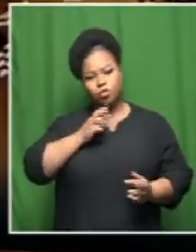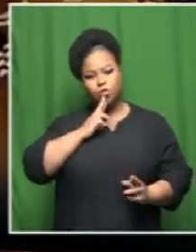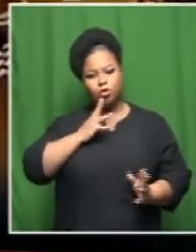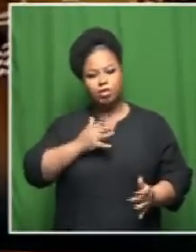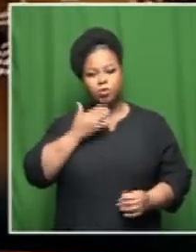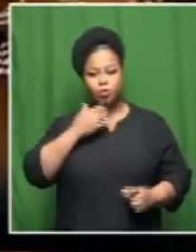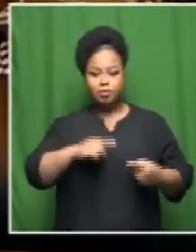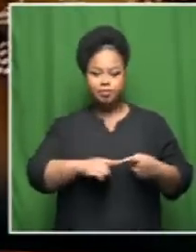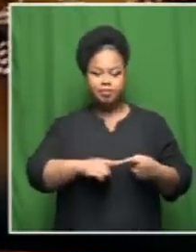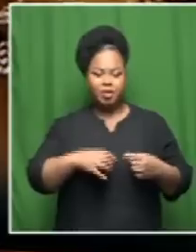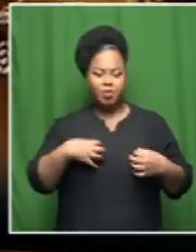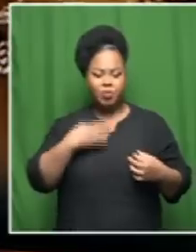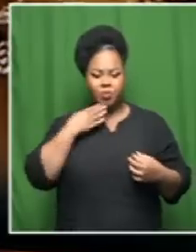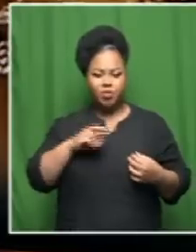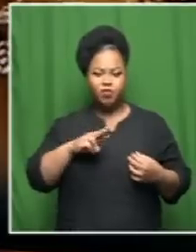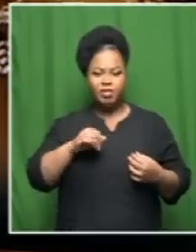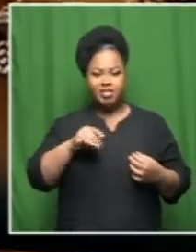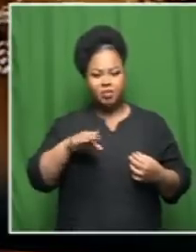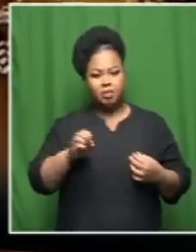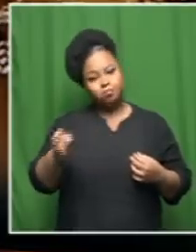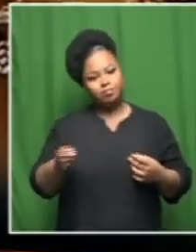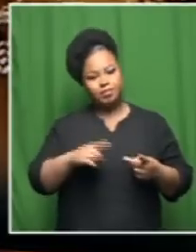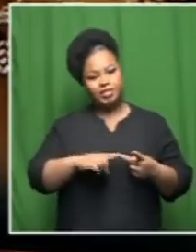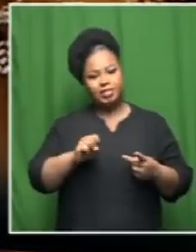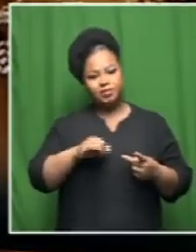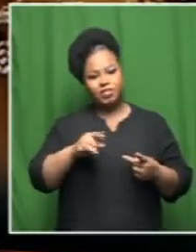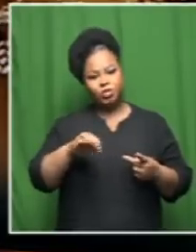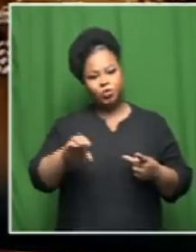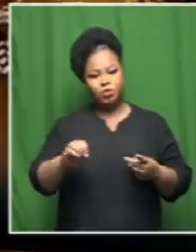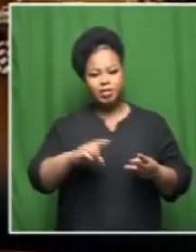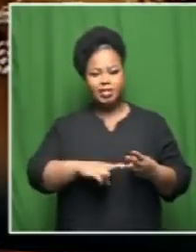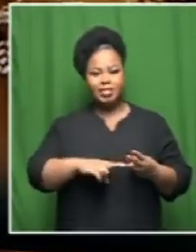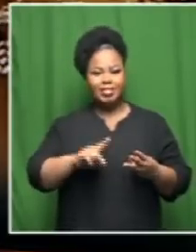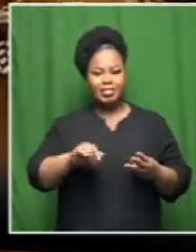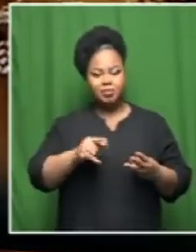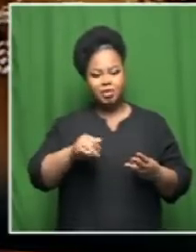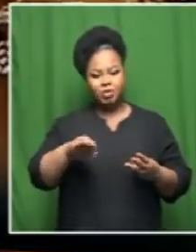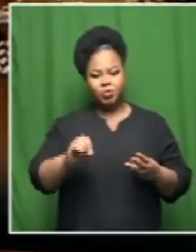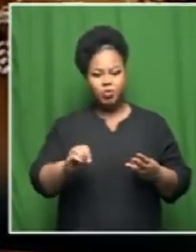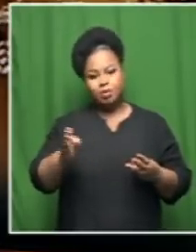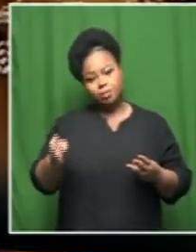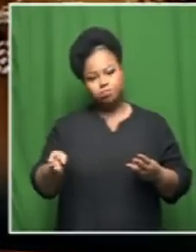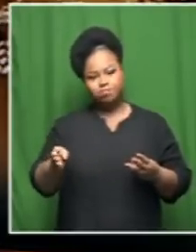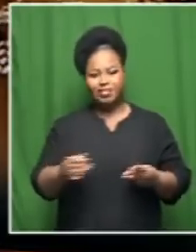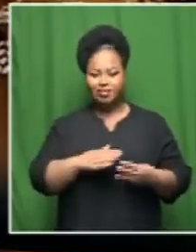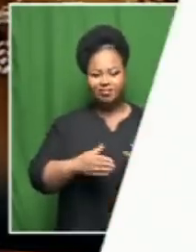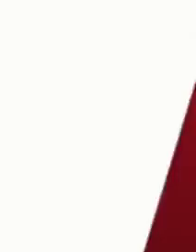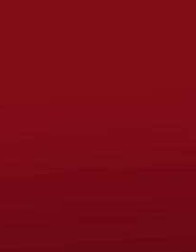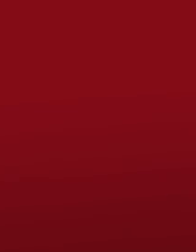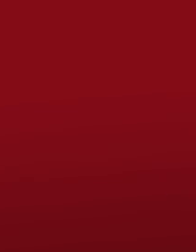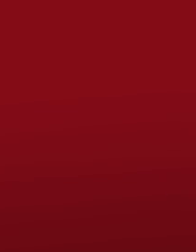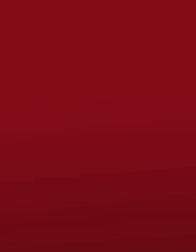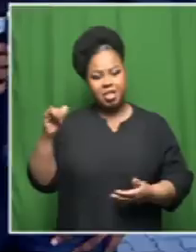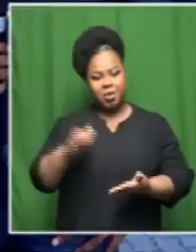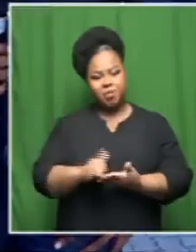out there. We've got our very own Vusiwe Ngcobo, we've got Sifiso Ramara, and of course Thabiso Sithole, who are there out at the airport